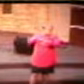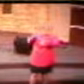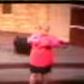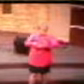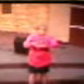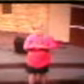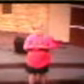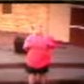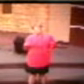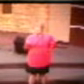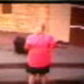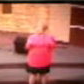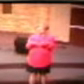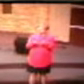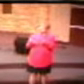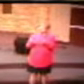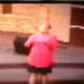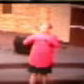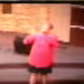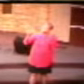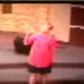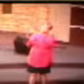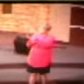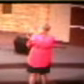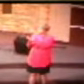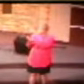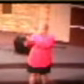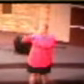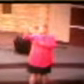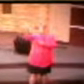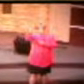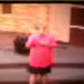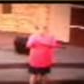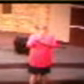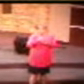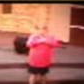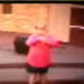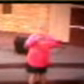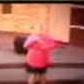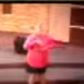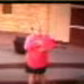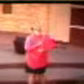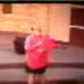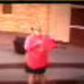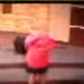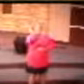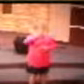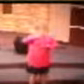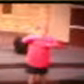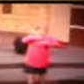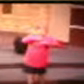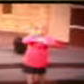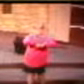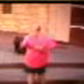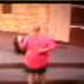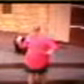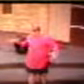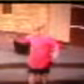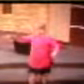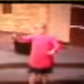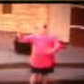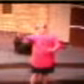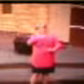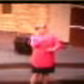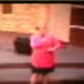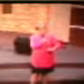And as the church, God's called and sent people at Highland Oaks, leans deeply into its purpose, it will find